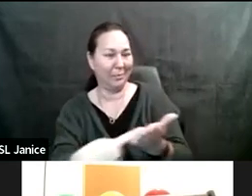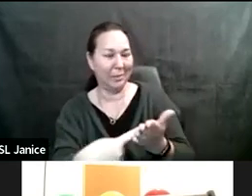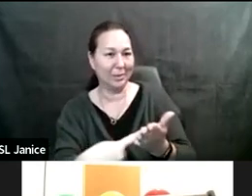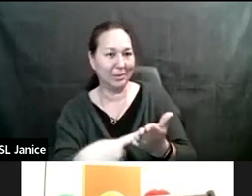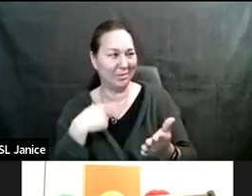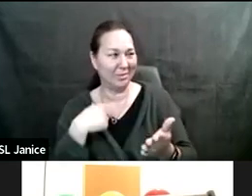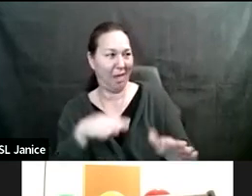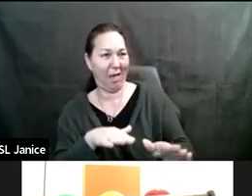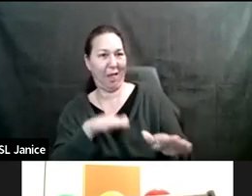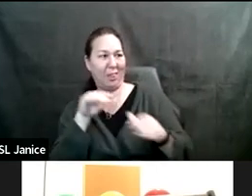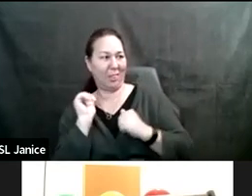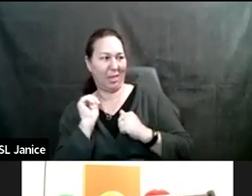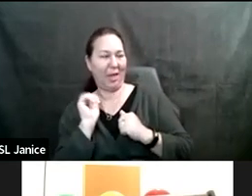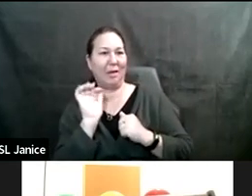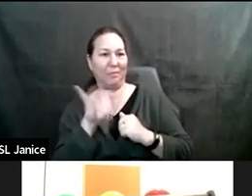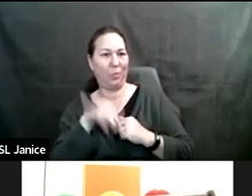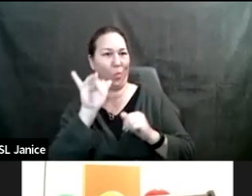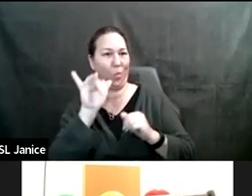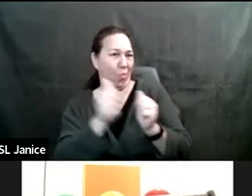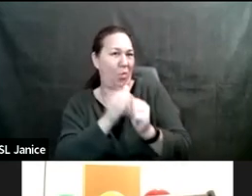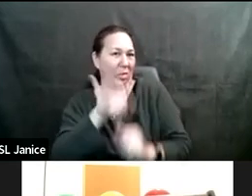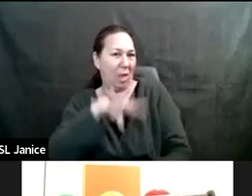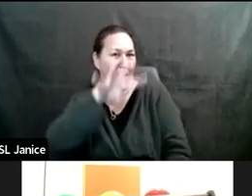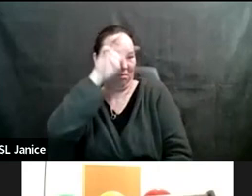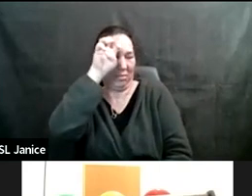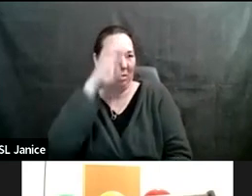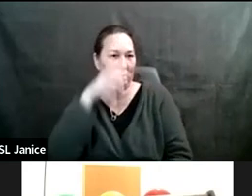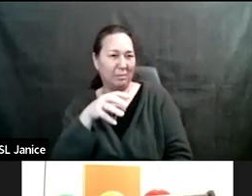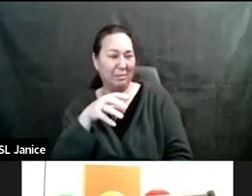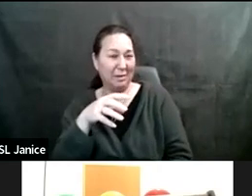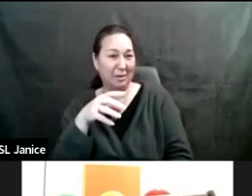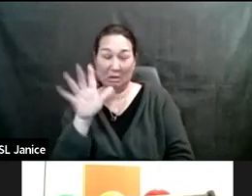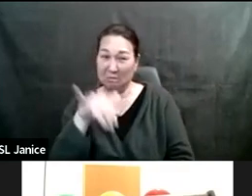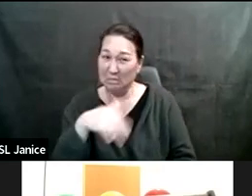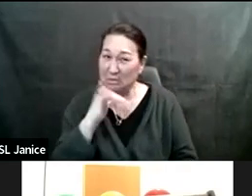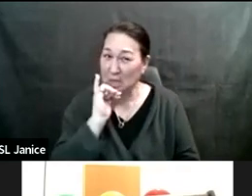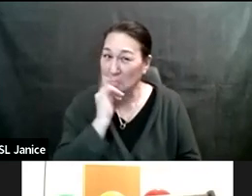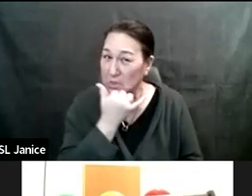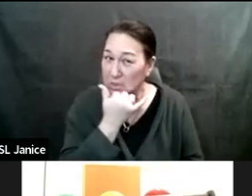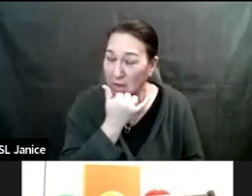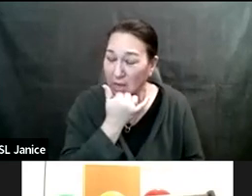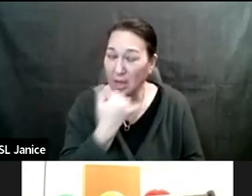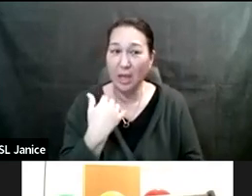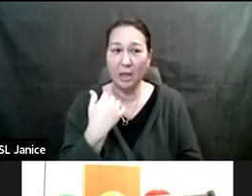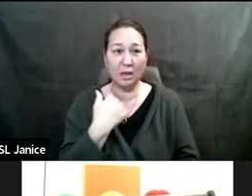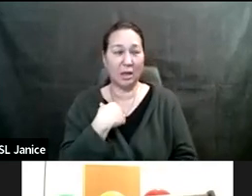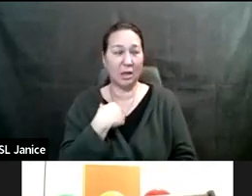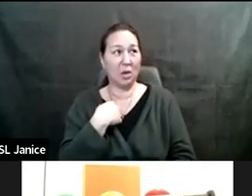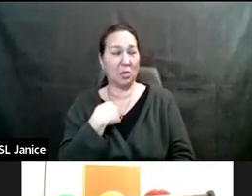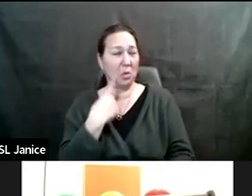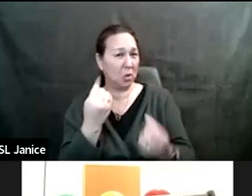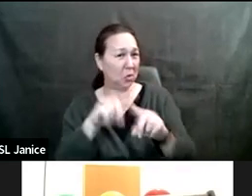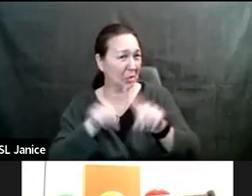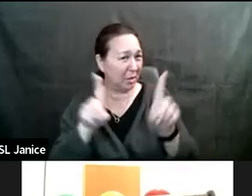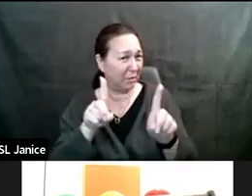questions so I'm just sort of curious to hear your framework uh were was there a mistake did we are we going to do something different in the future and then I guess